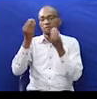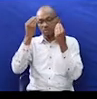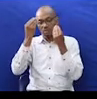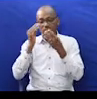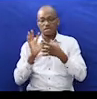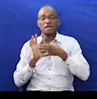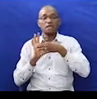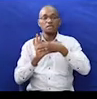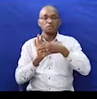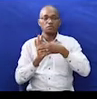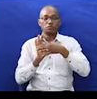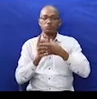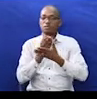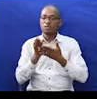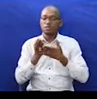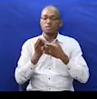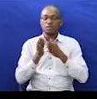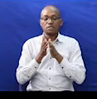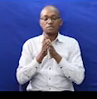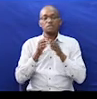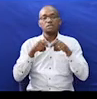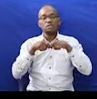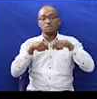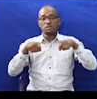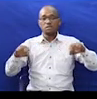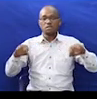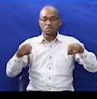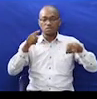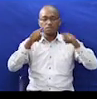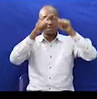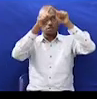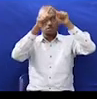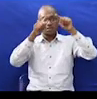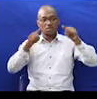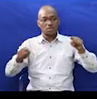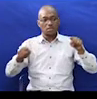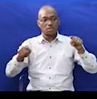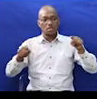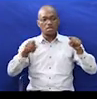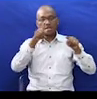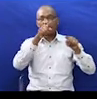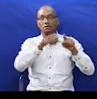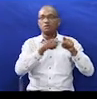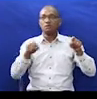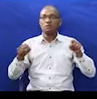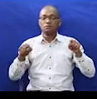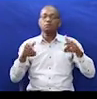between sides and angles of a triangle. That is the definition. So